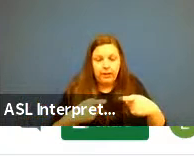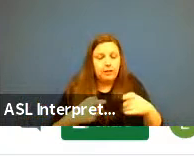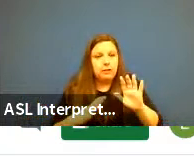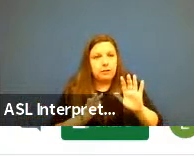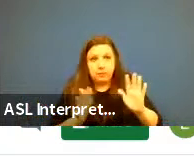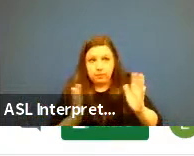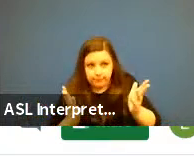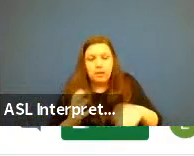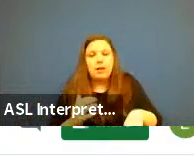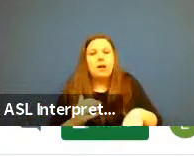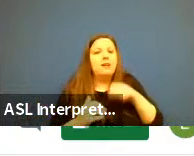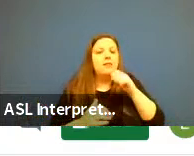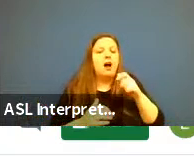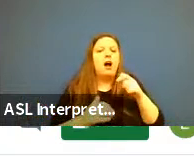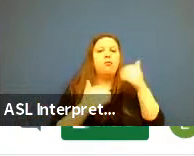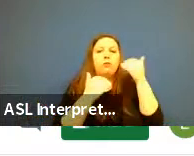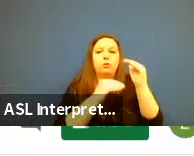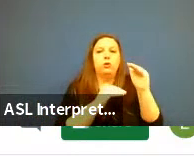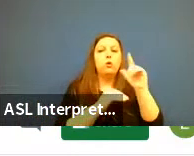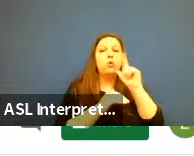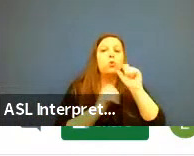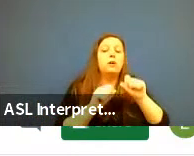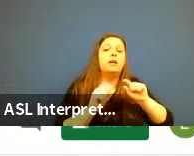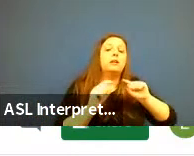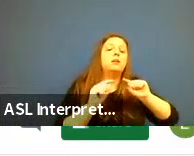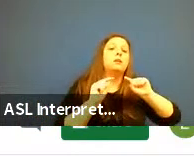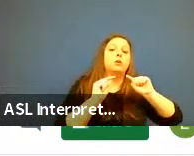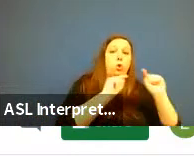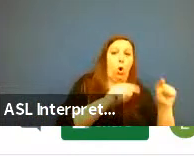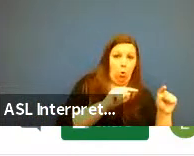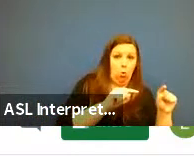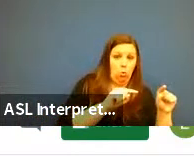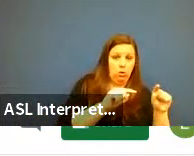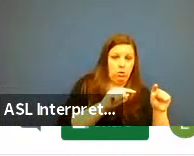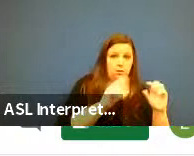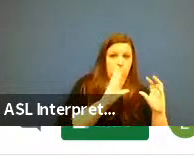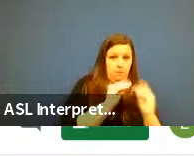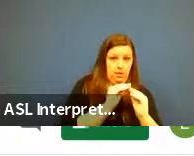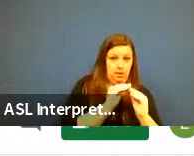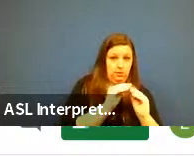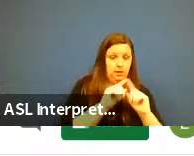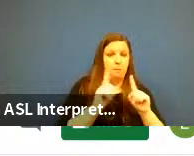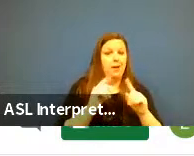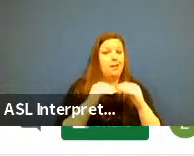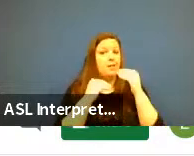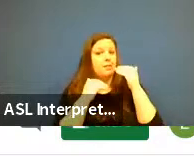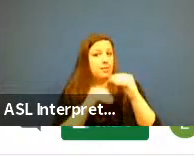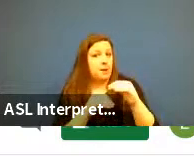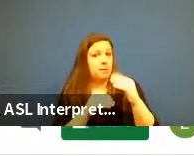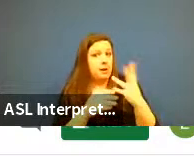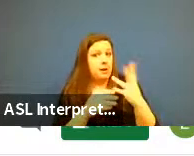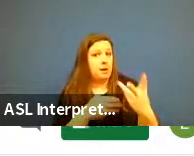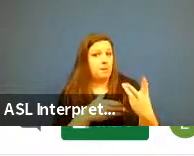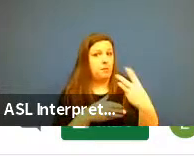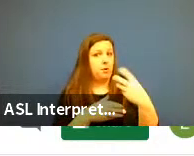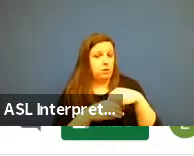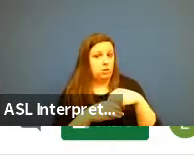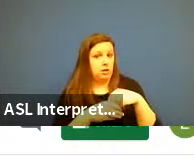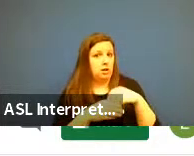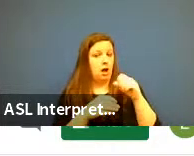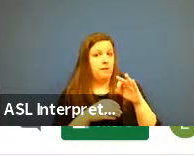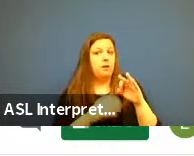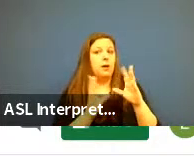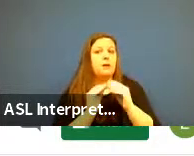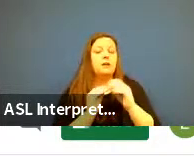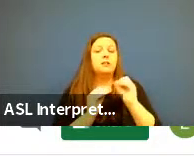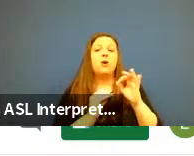limiting participation to the committee? And that way you're actually, you know what's going on. So if I go to superintendent evaluation,